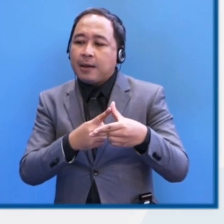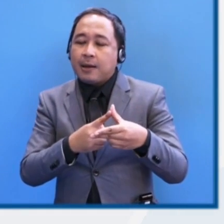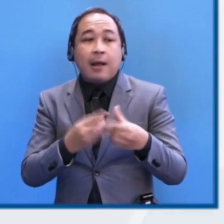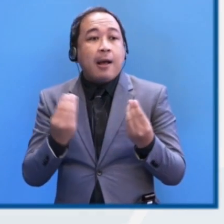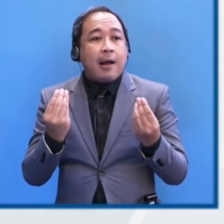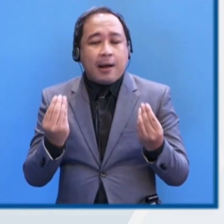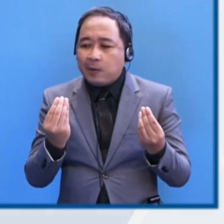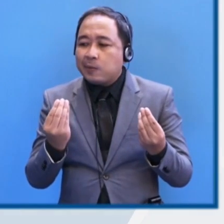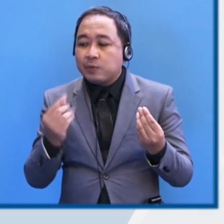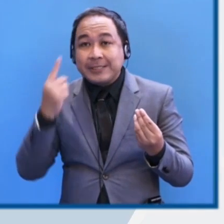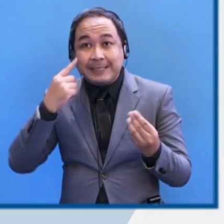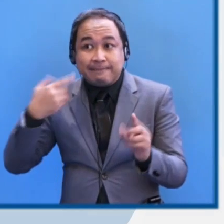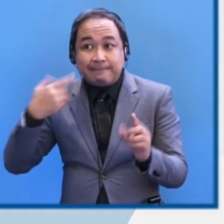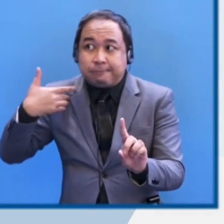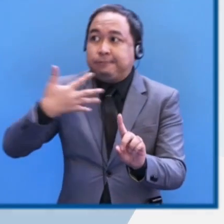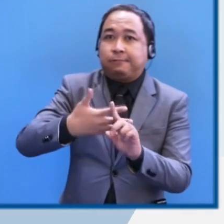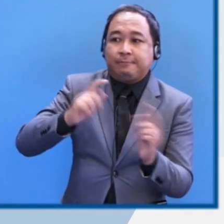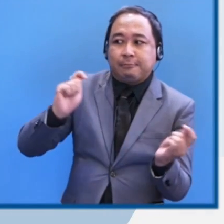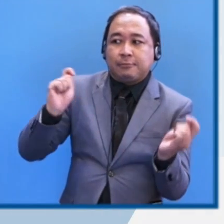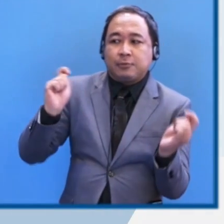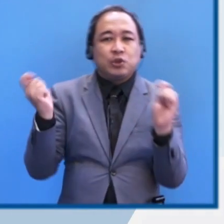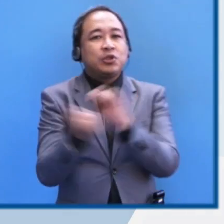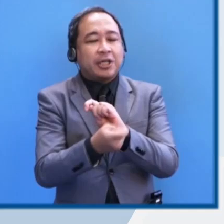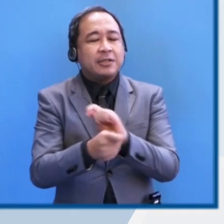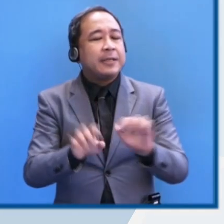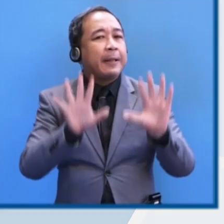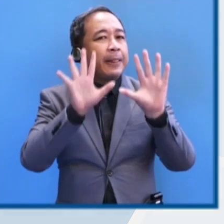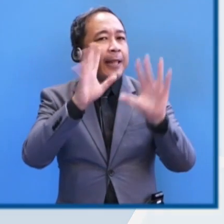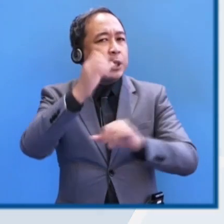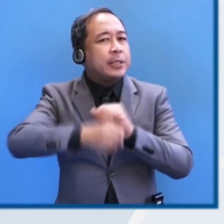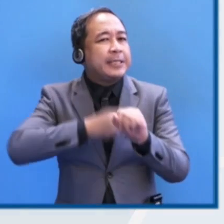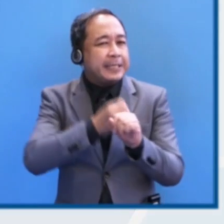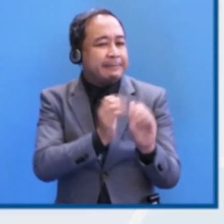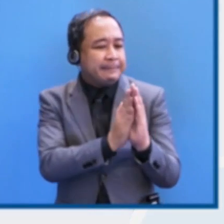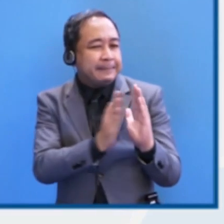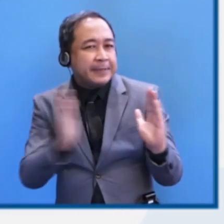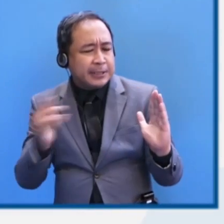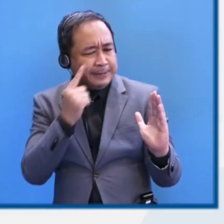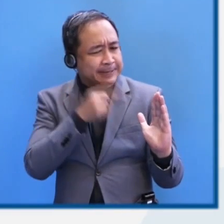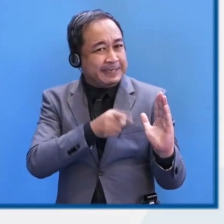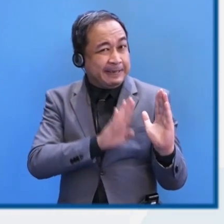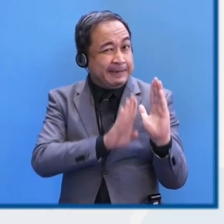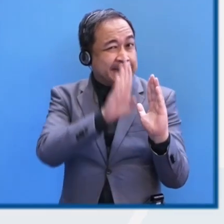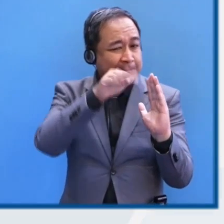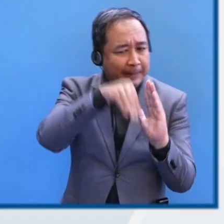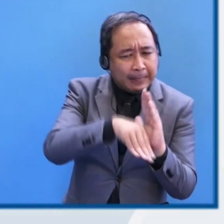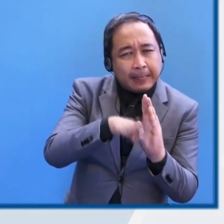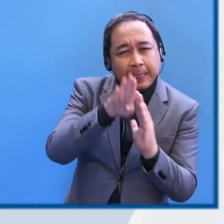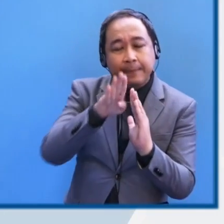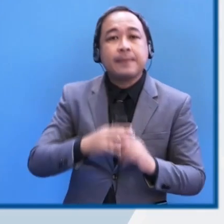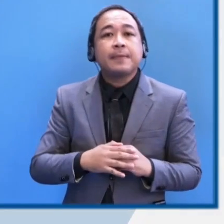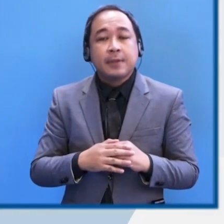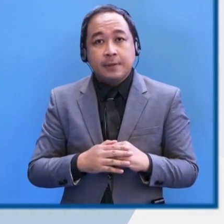10 years, for a period of 10 years. That is what actually one part of the thing that we are trying to actually